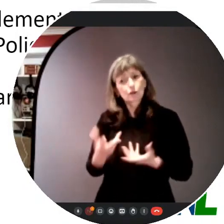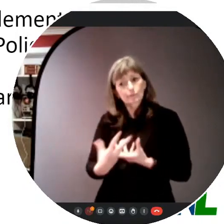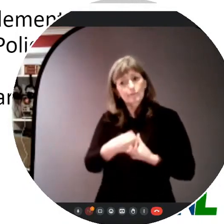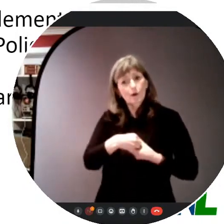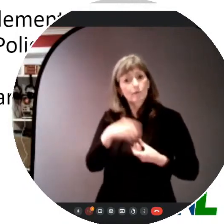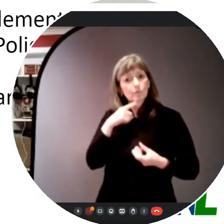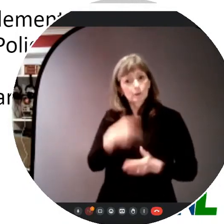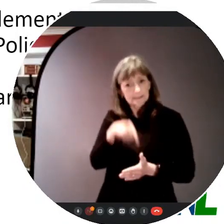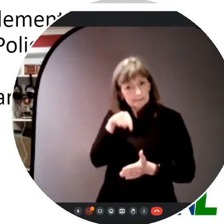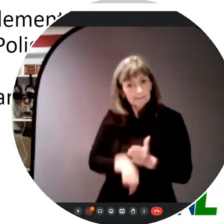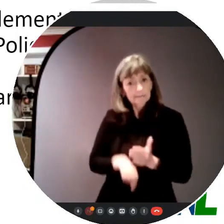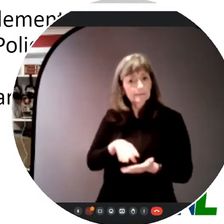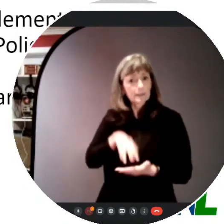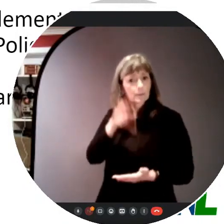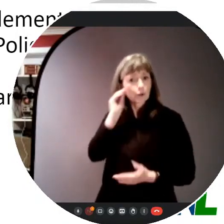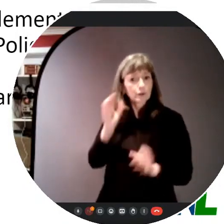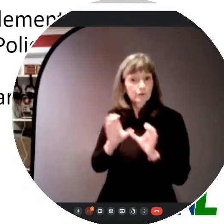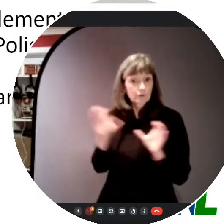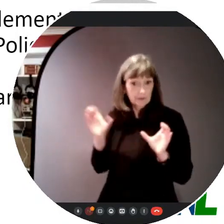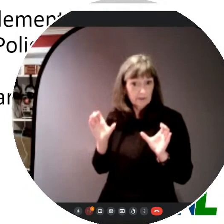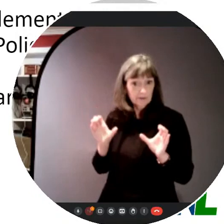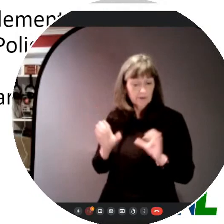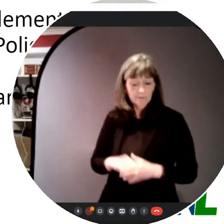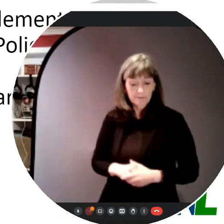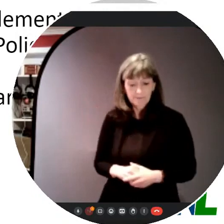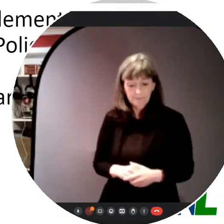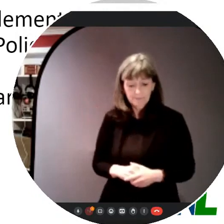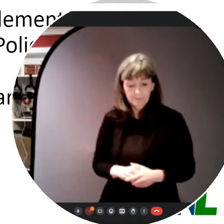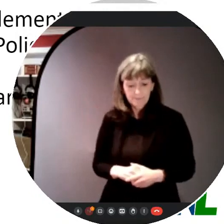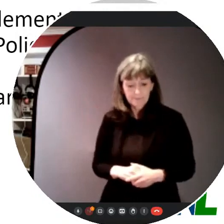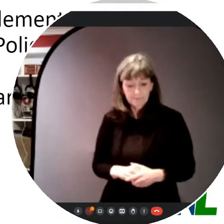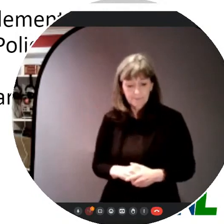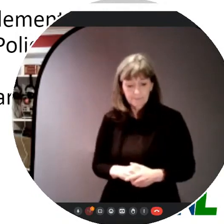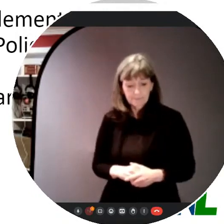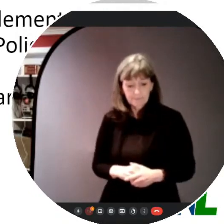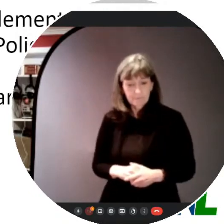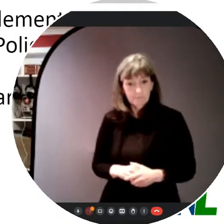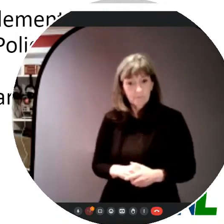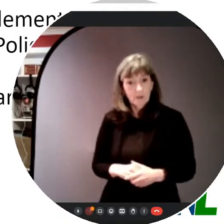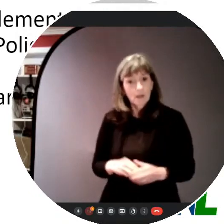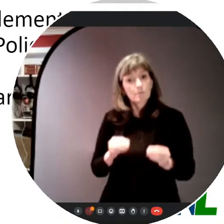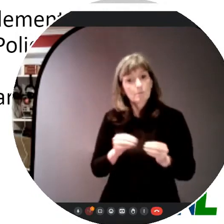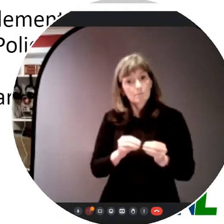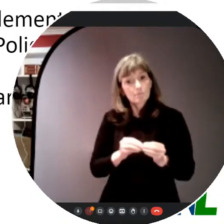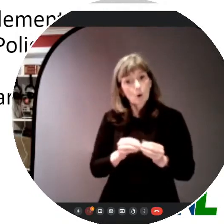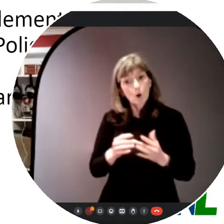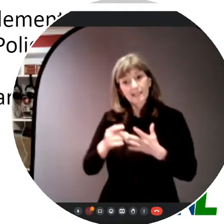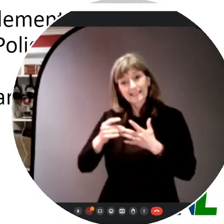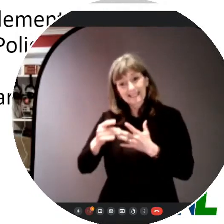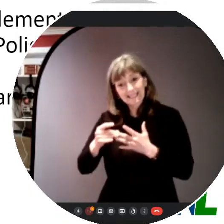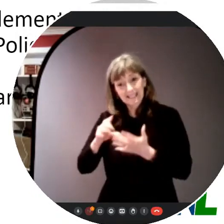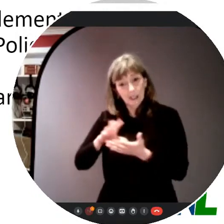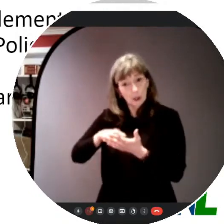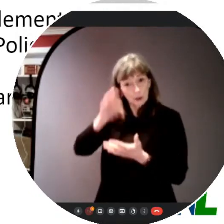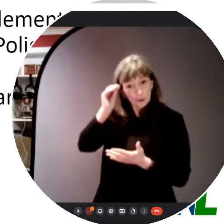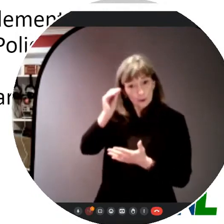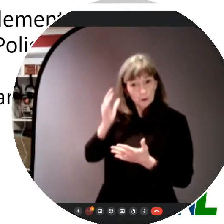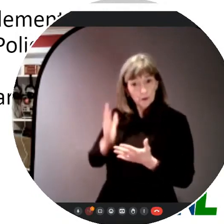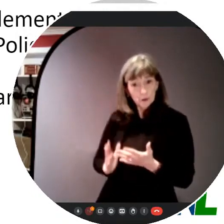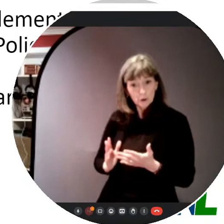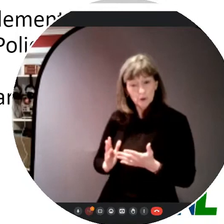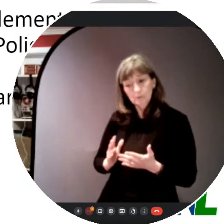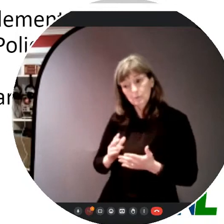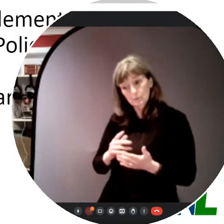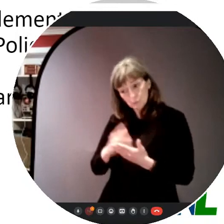learning certification processes. We continue to have leading learner projects throughout the year that